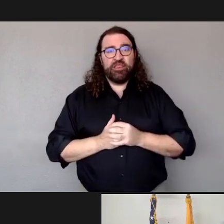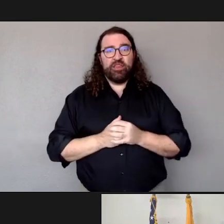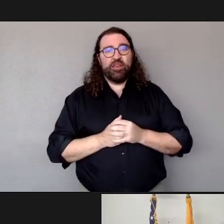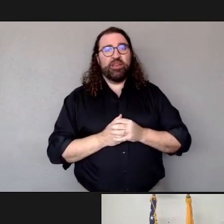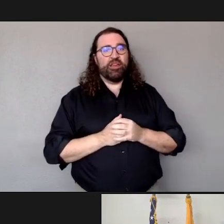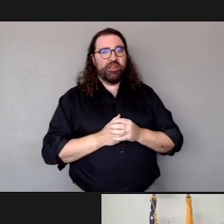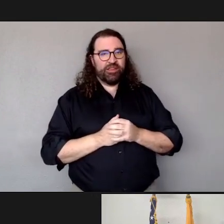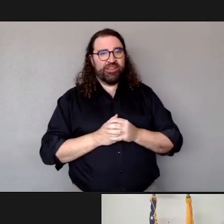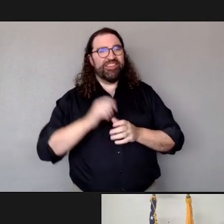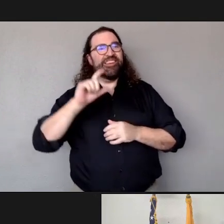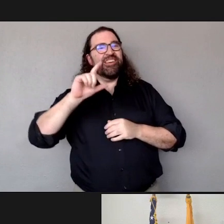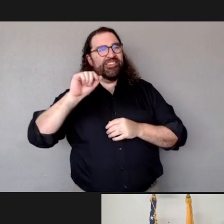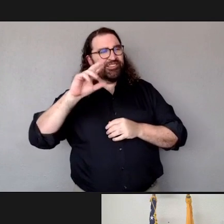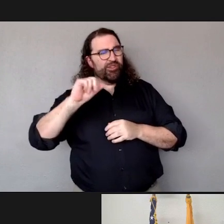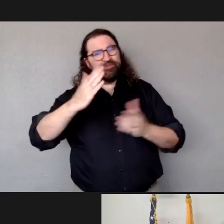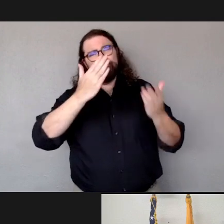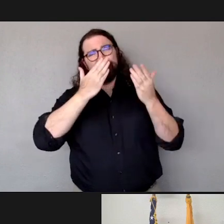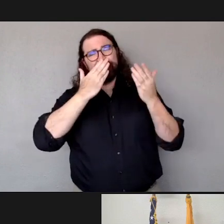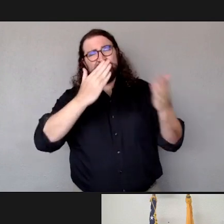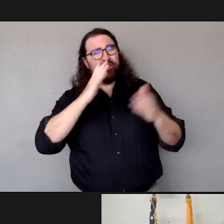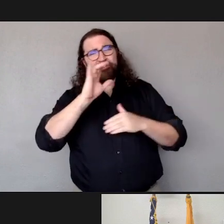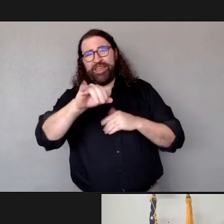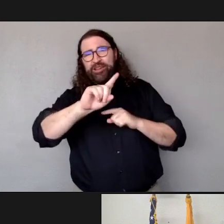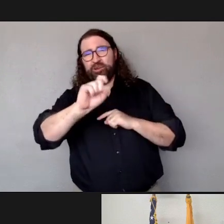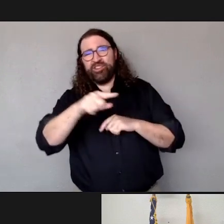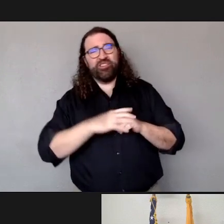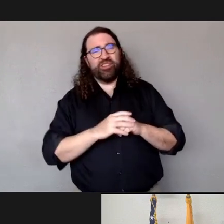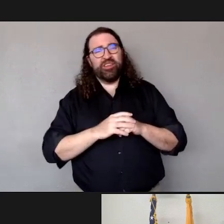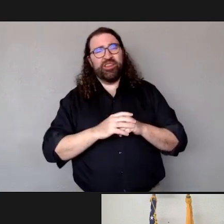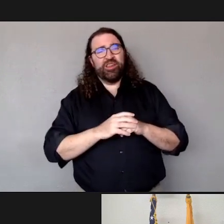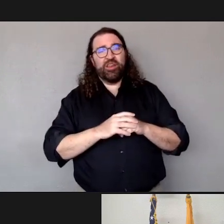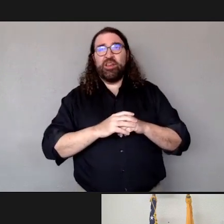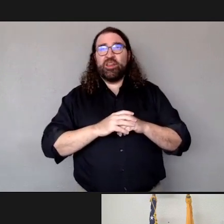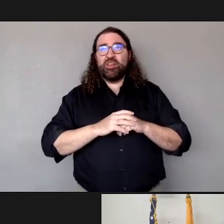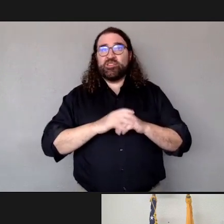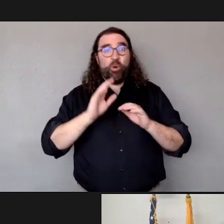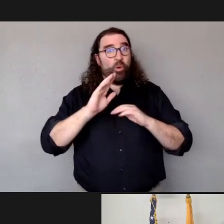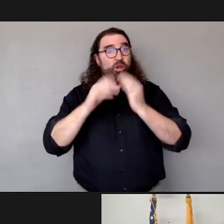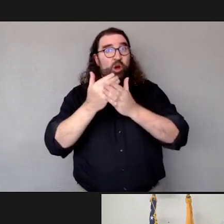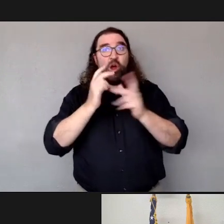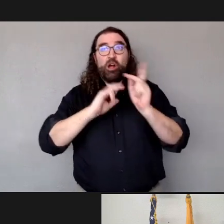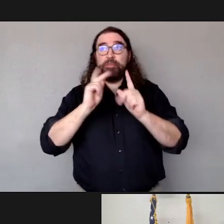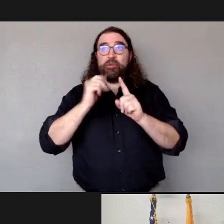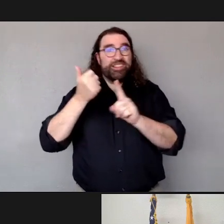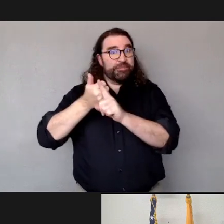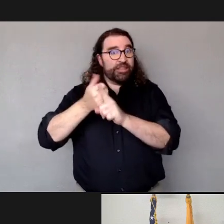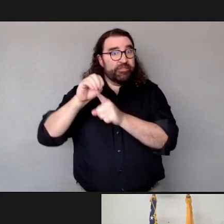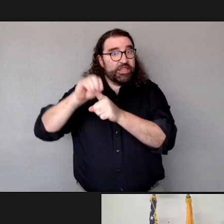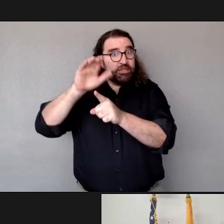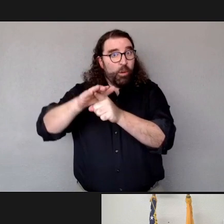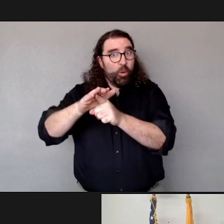So thanks so much for the question. We've given out to all the people who've been exposed so far for